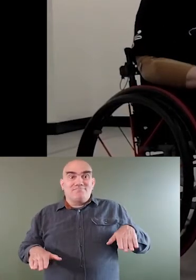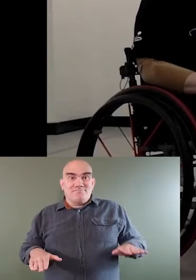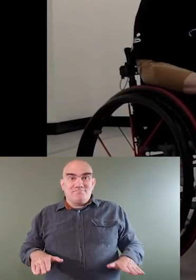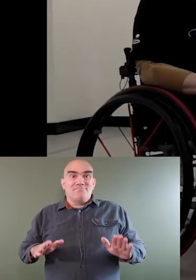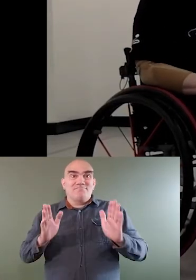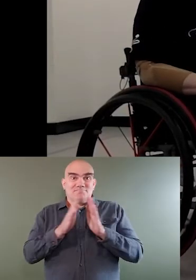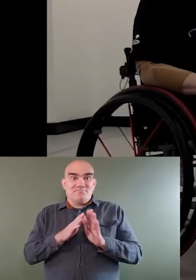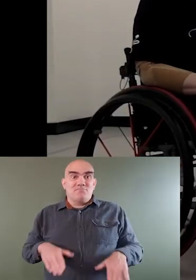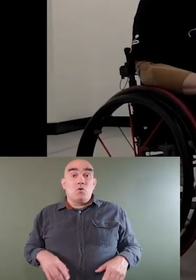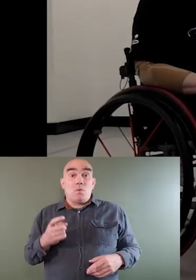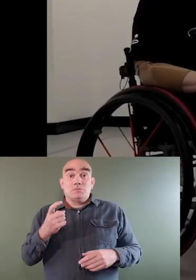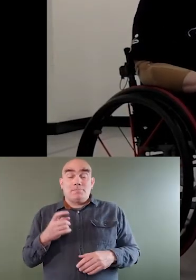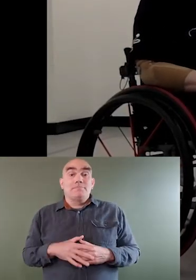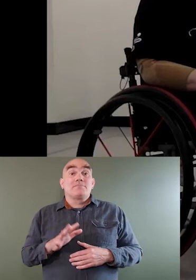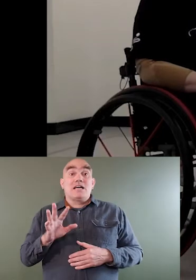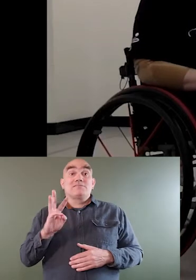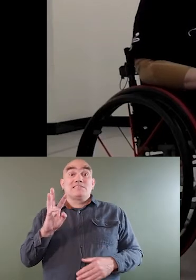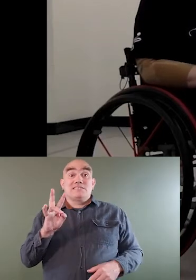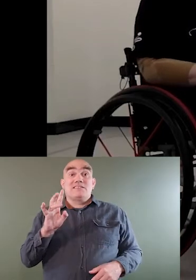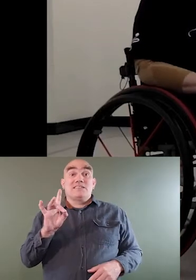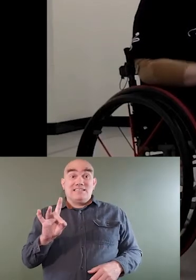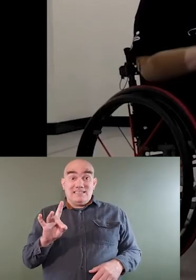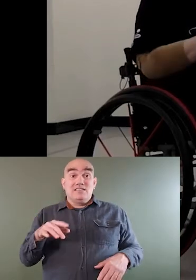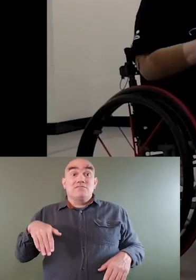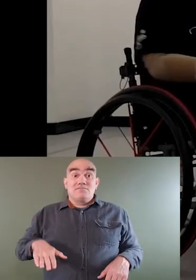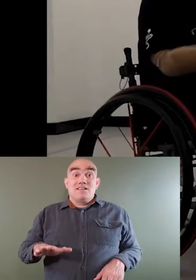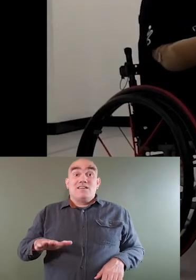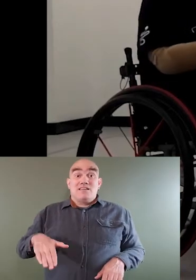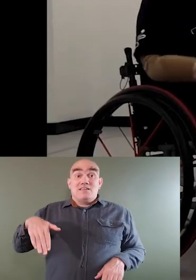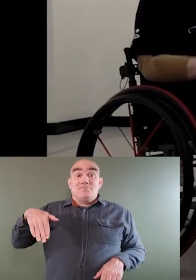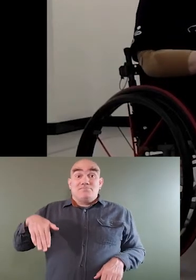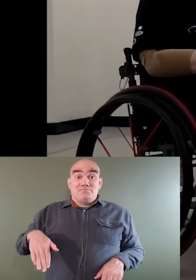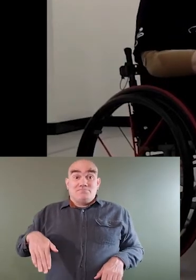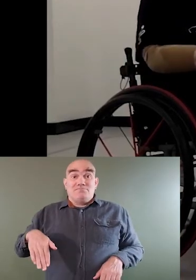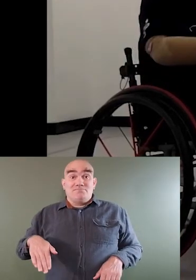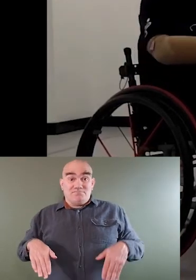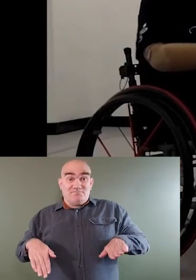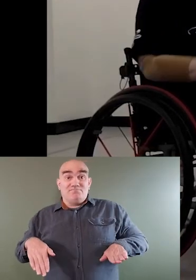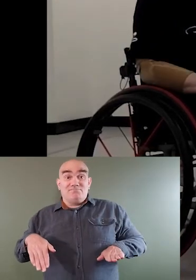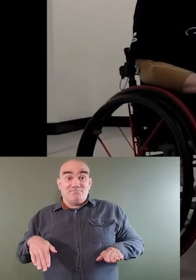One more time. 5, 6, 7, 8.